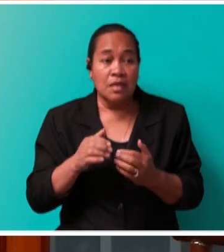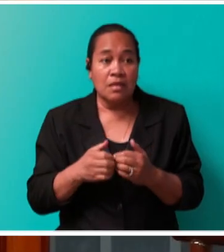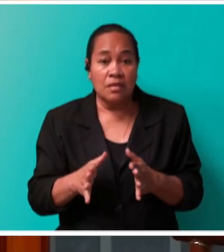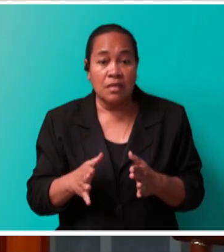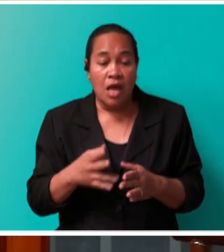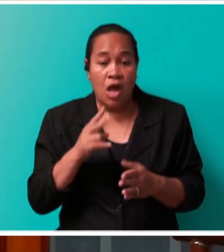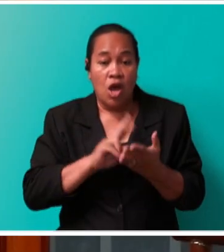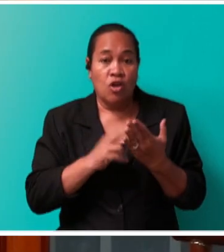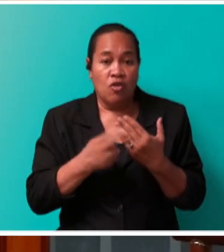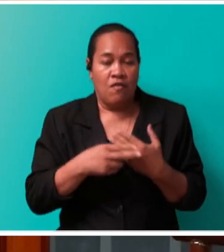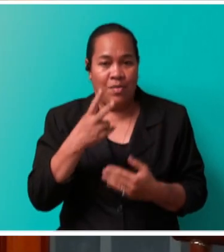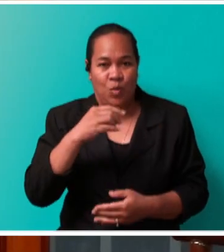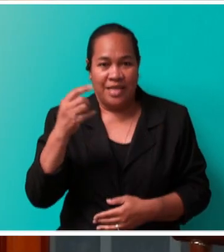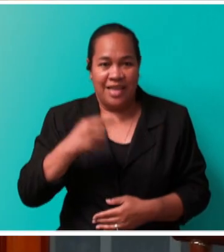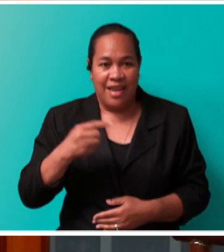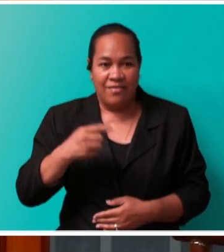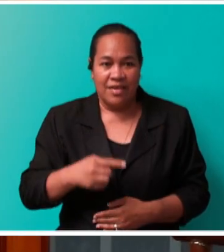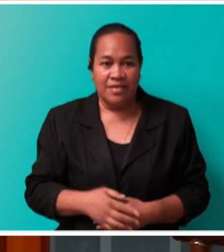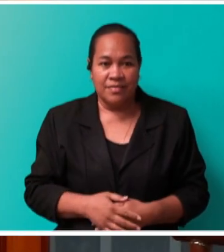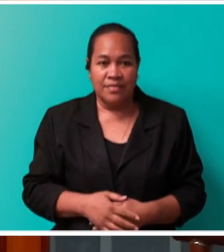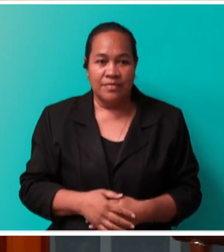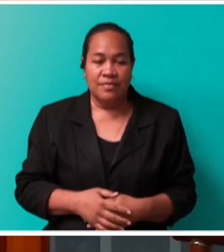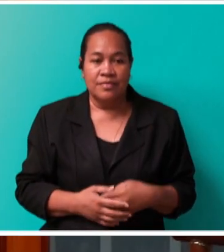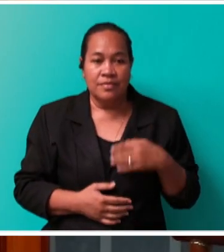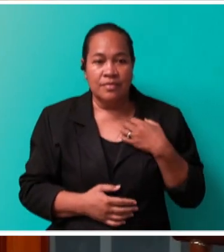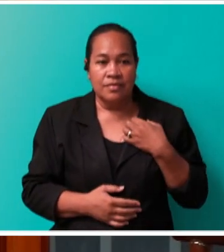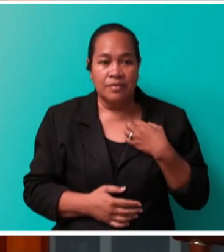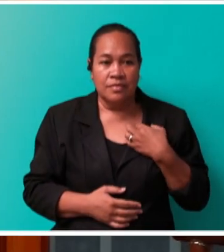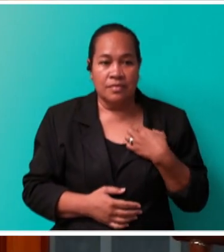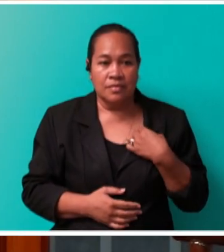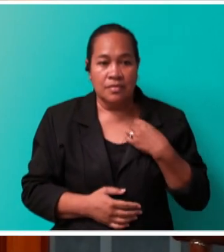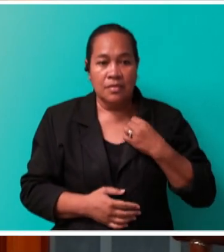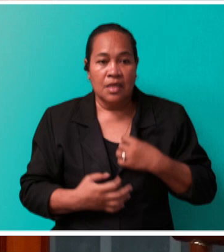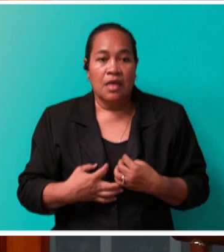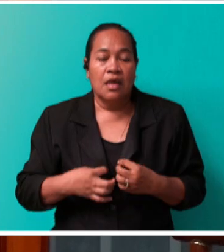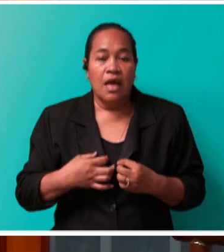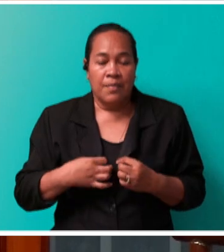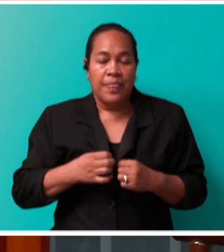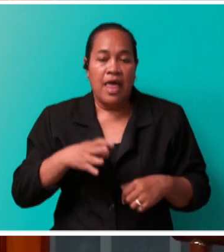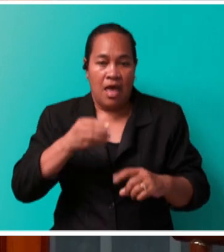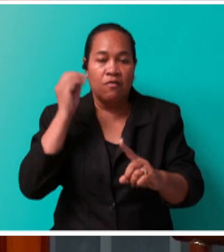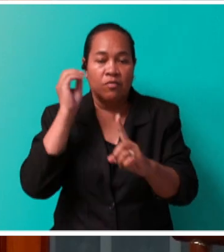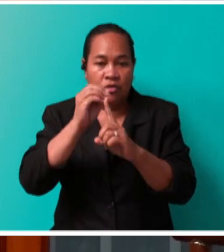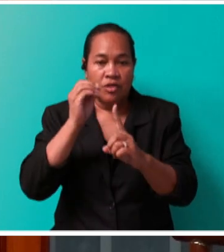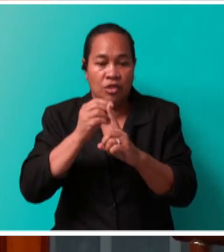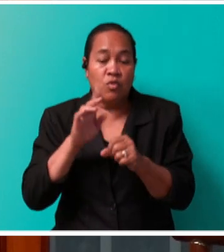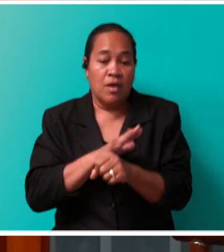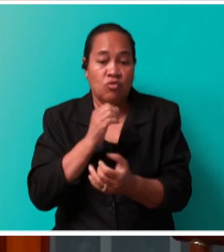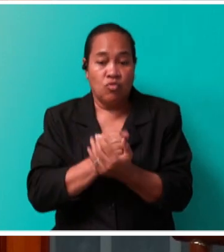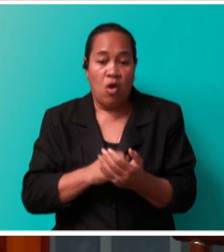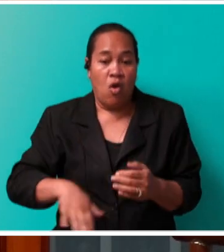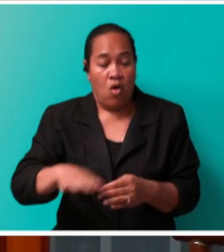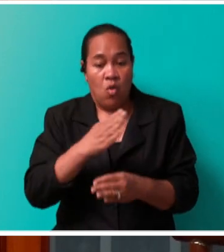November 2011 with the following principal objectives. Ensure that workers will